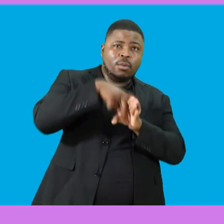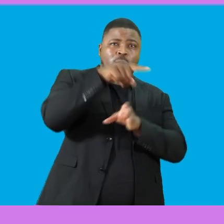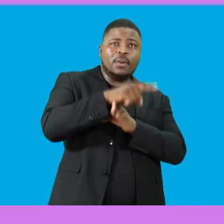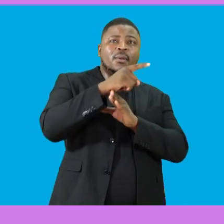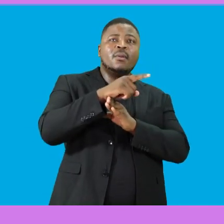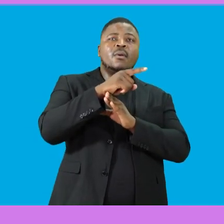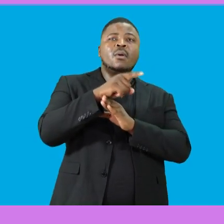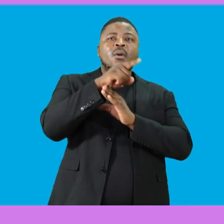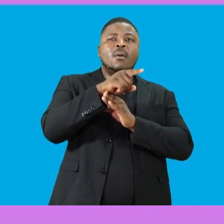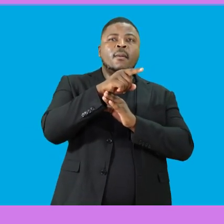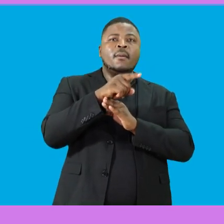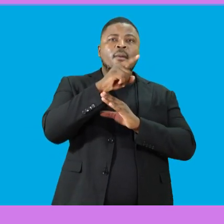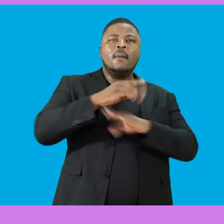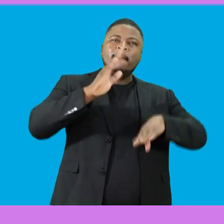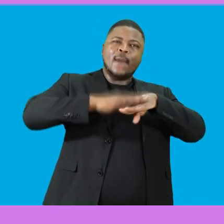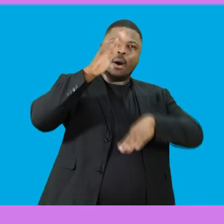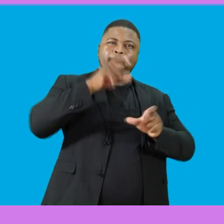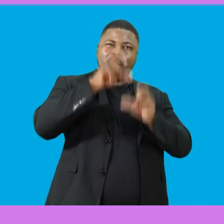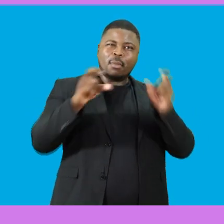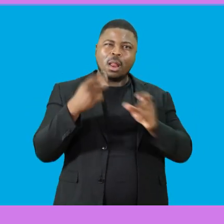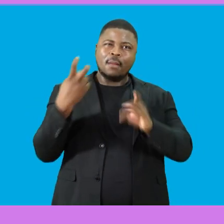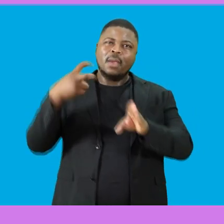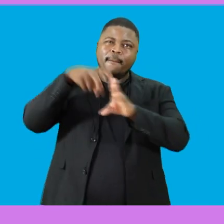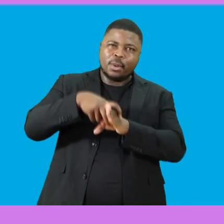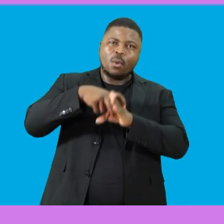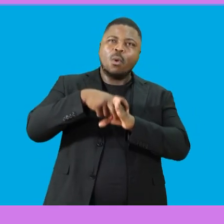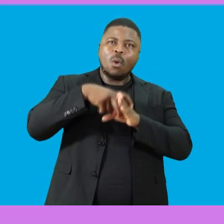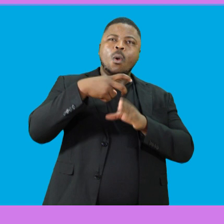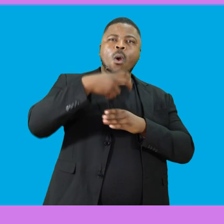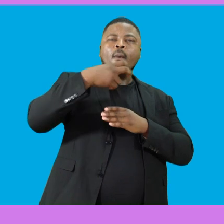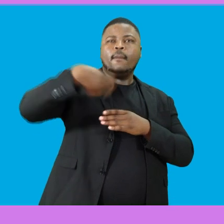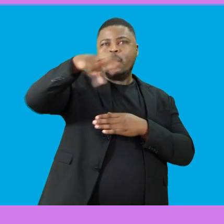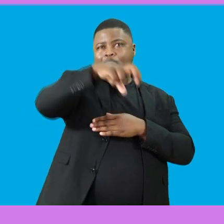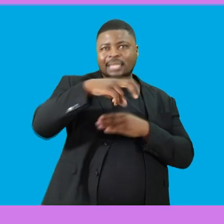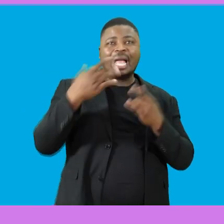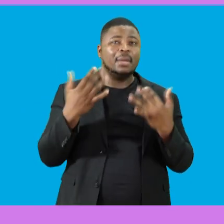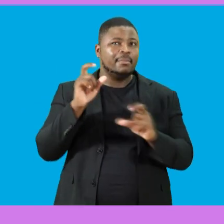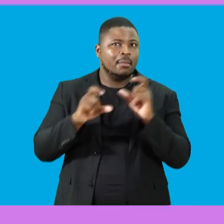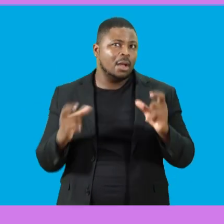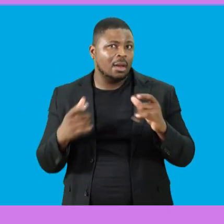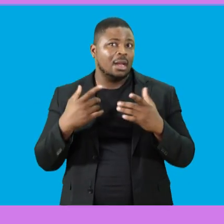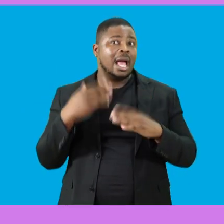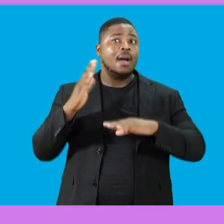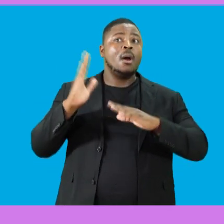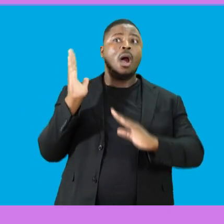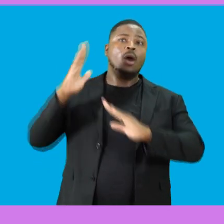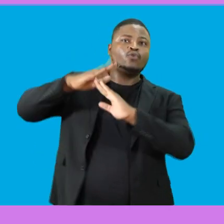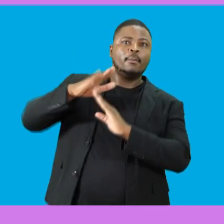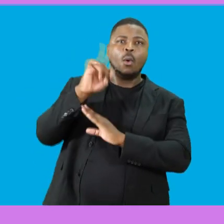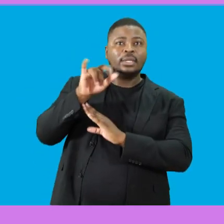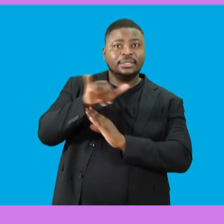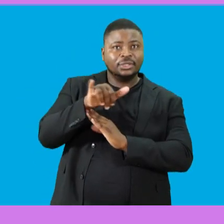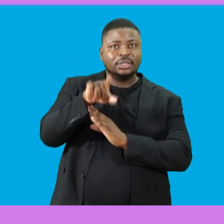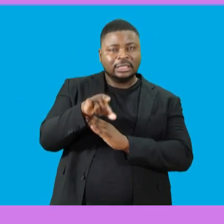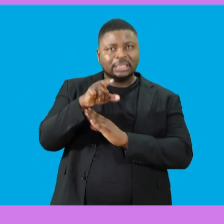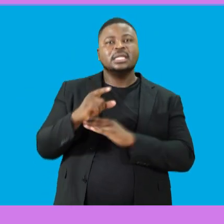was at its highest. Then that gives us the bus that had the most number of people. So if we can check the graph at its highest was